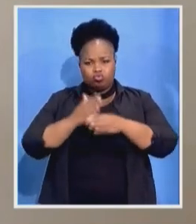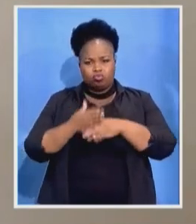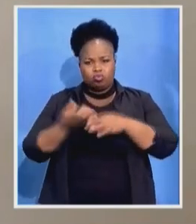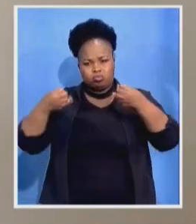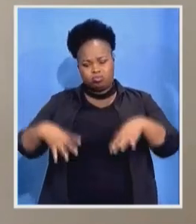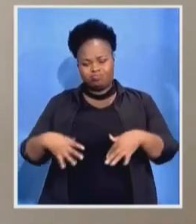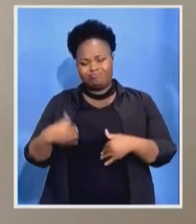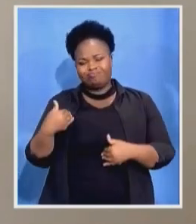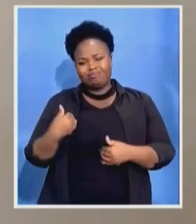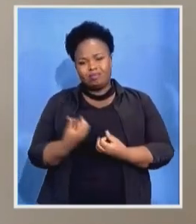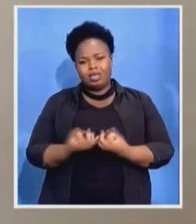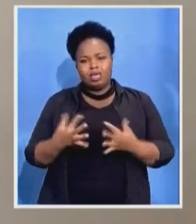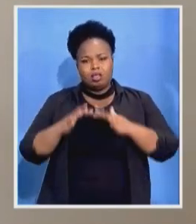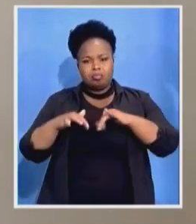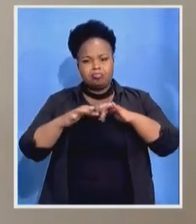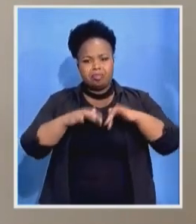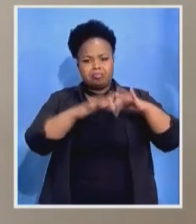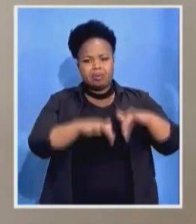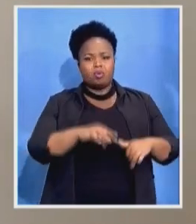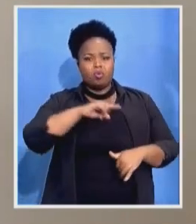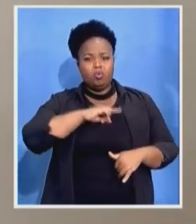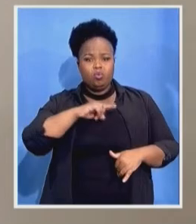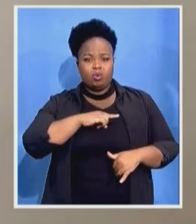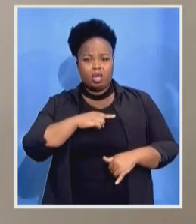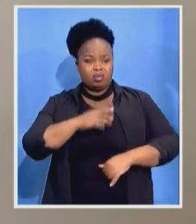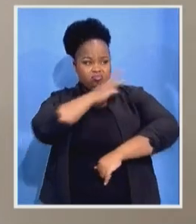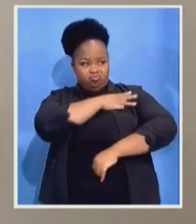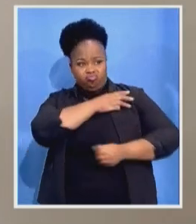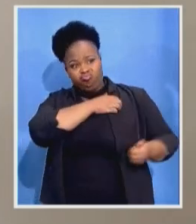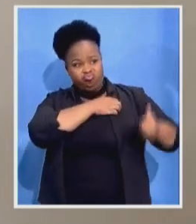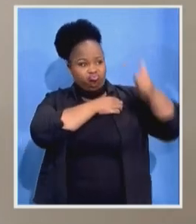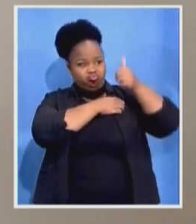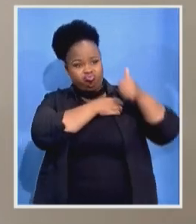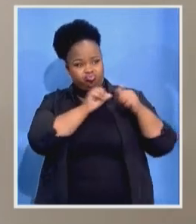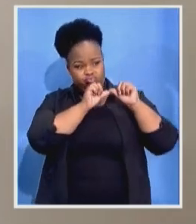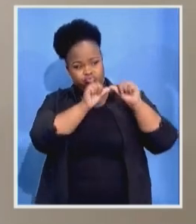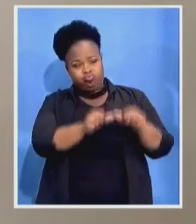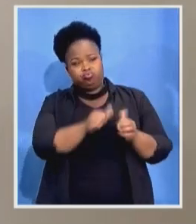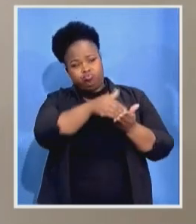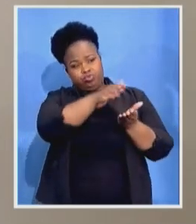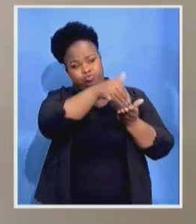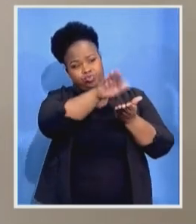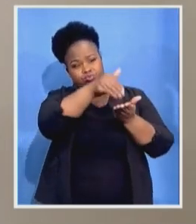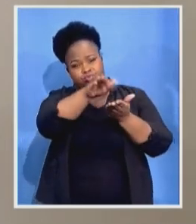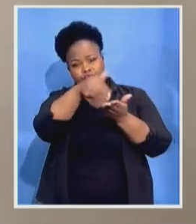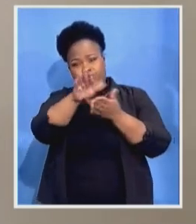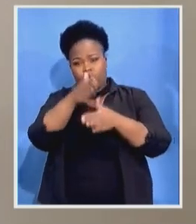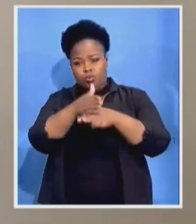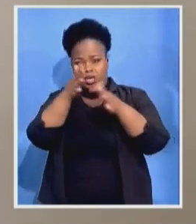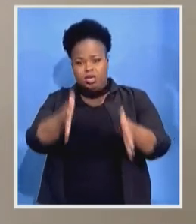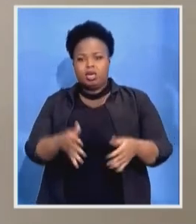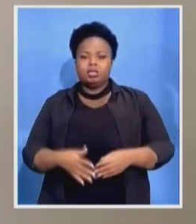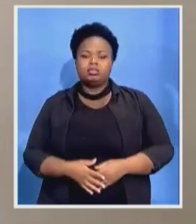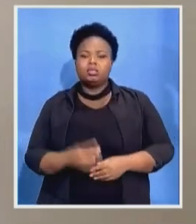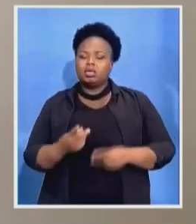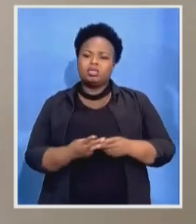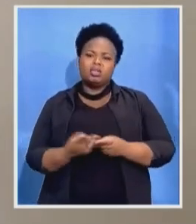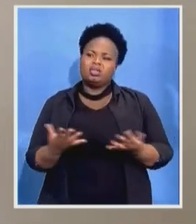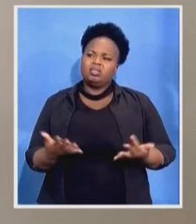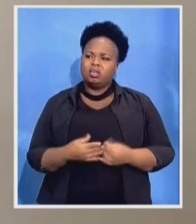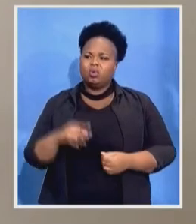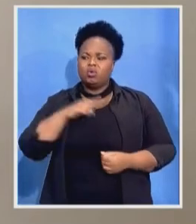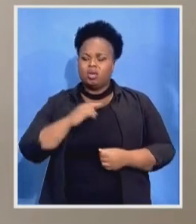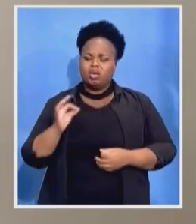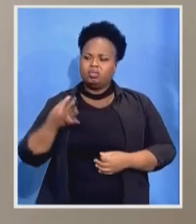capitalist bosses continue to retrench workers, largely in protection of their profits.